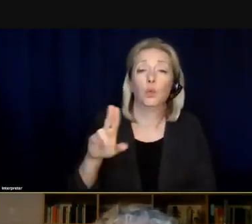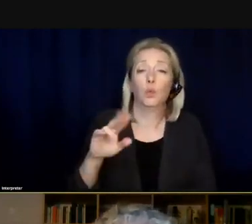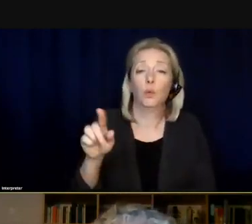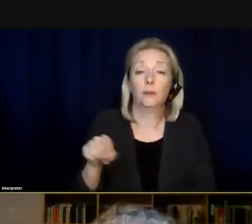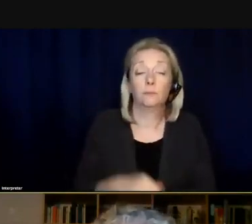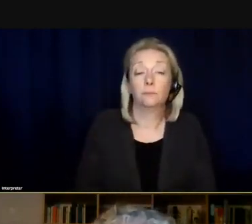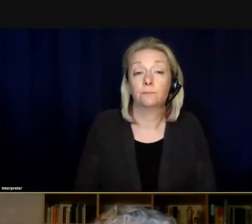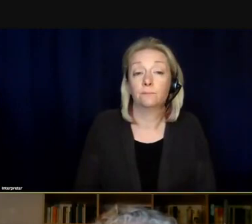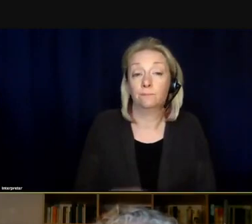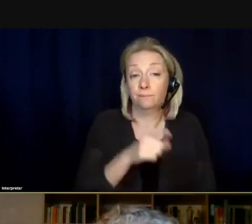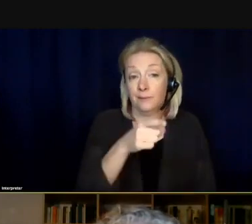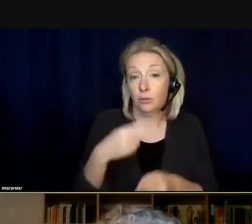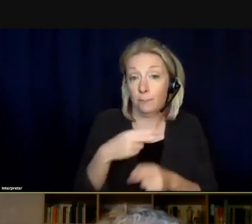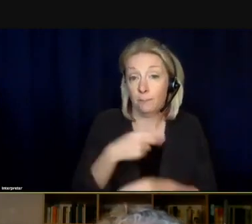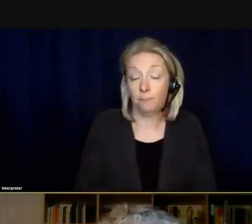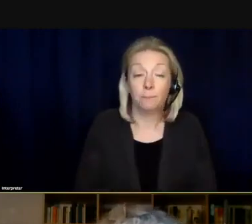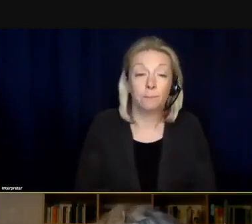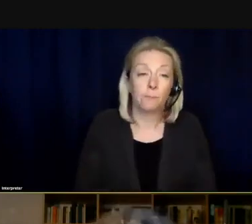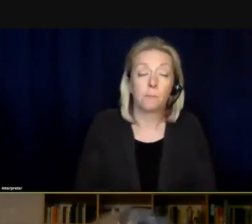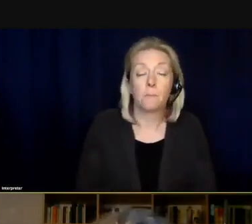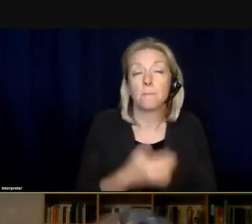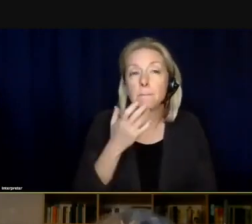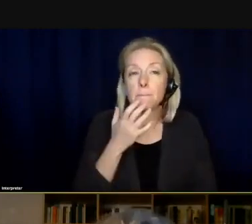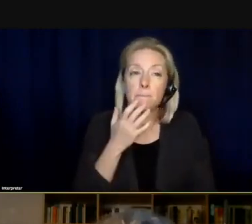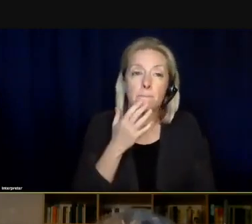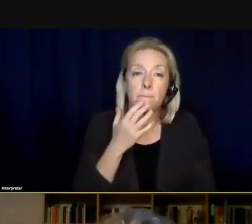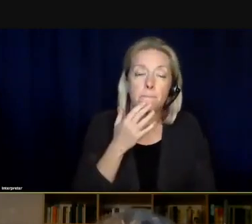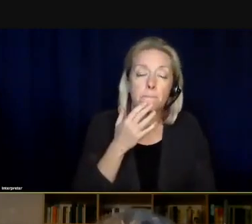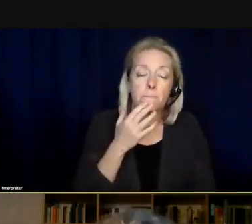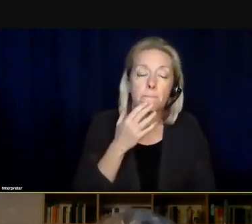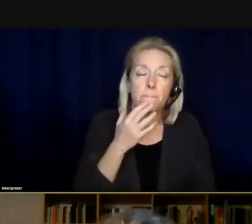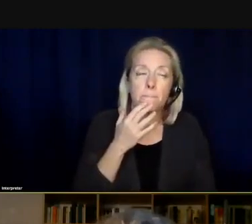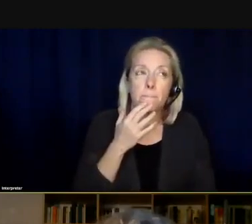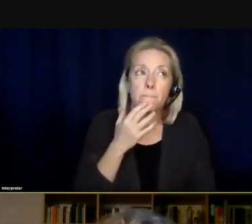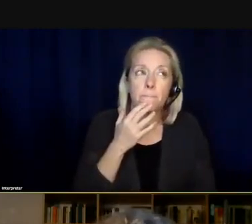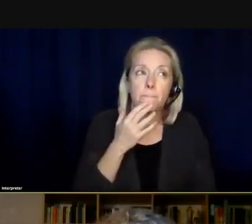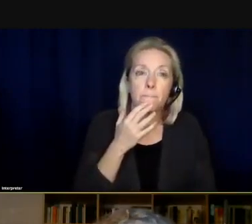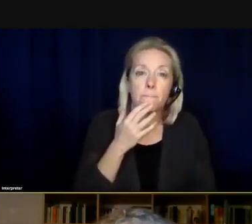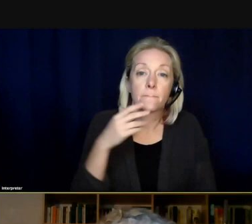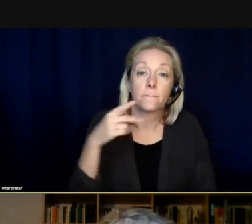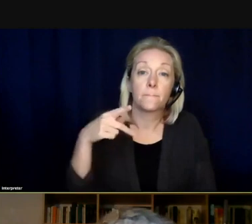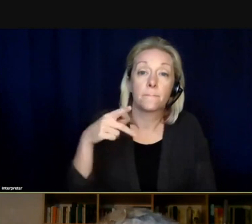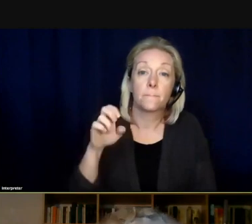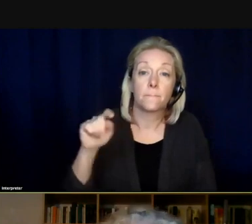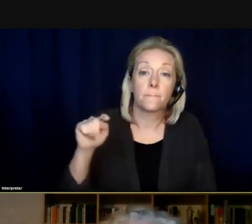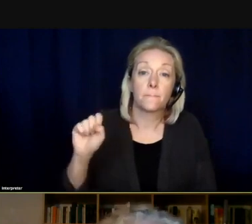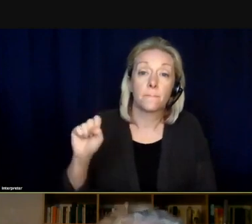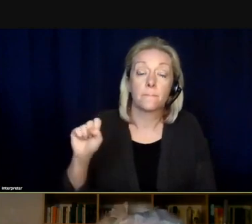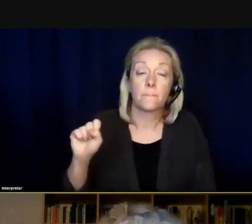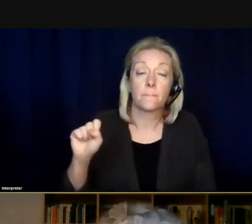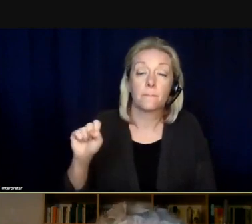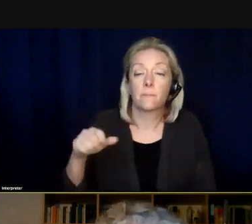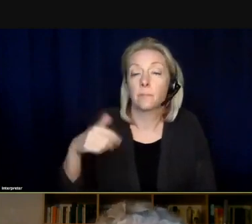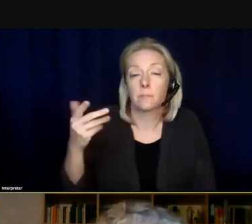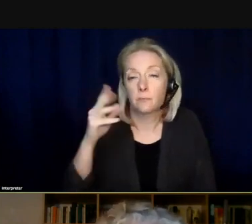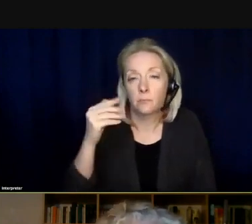I can name my quiz. So let's call this quiz pets. It doesn't